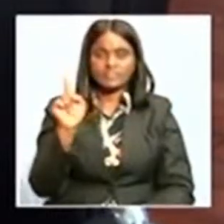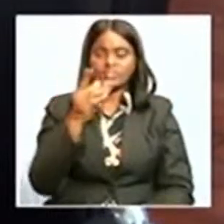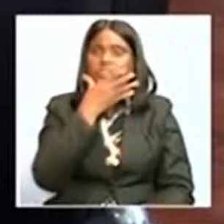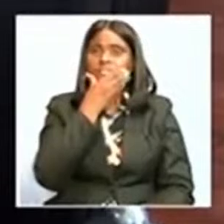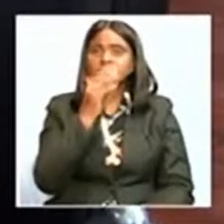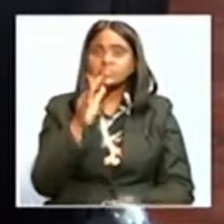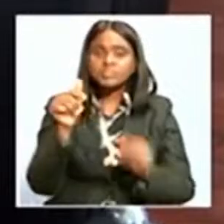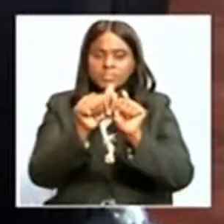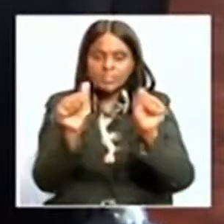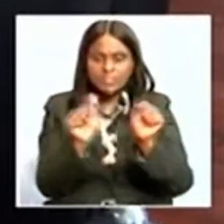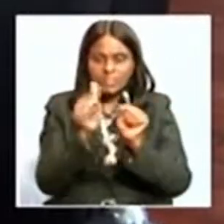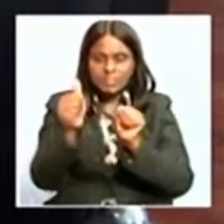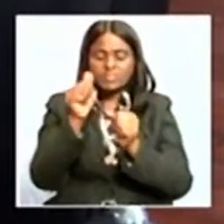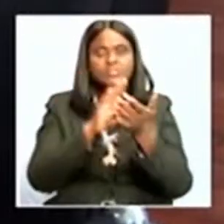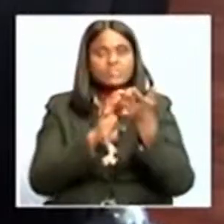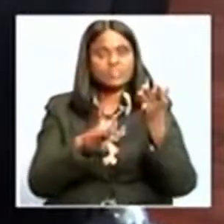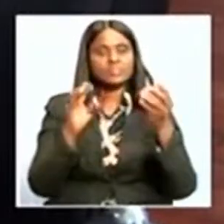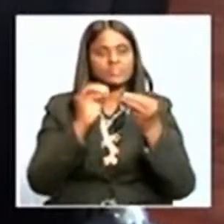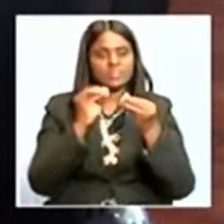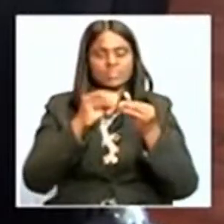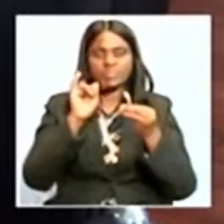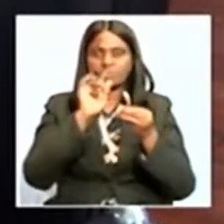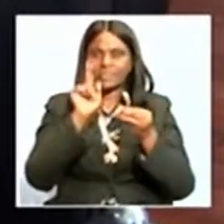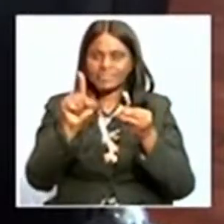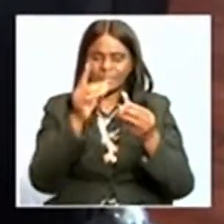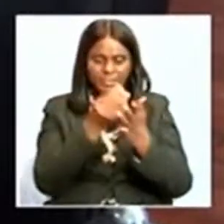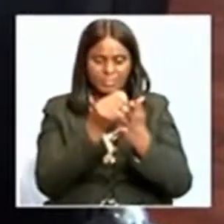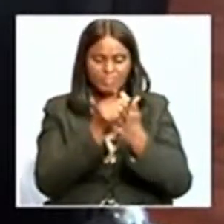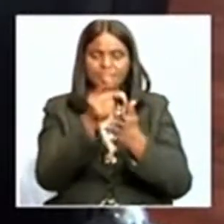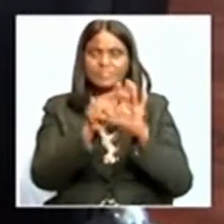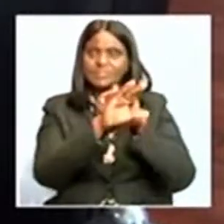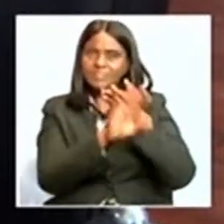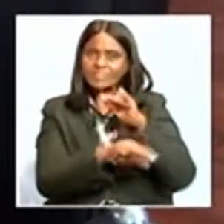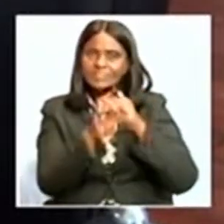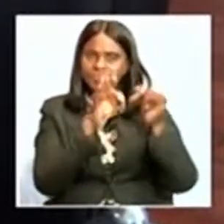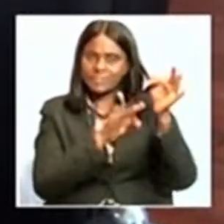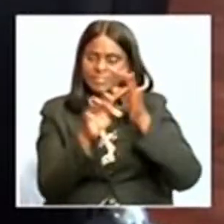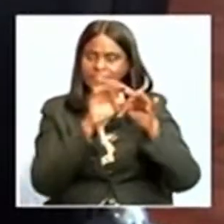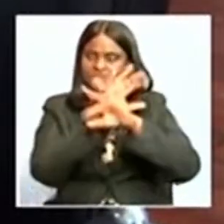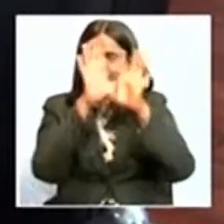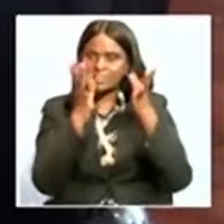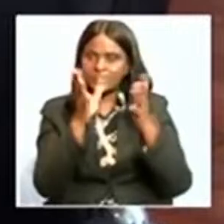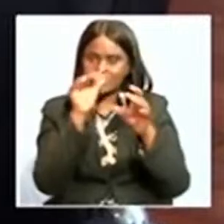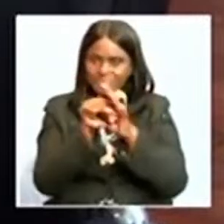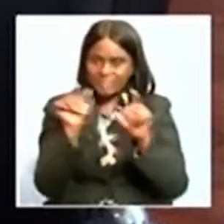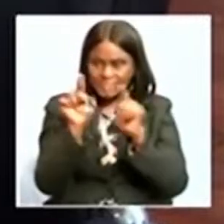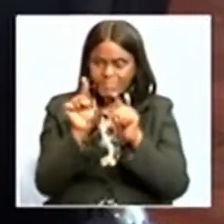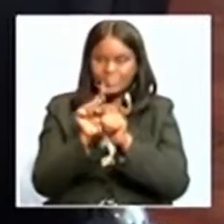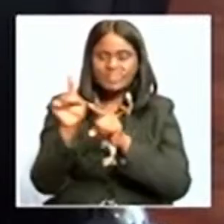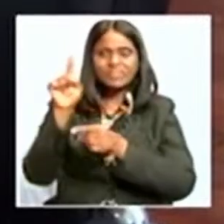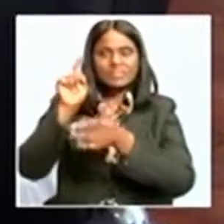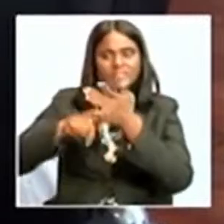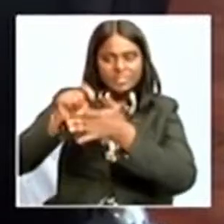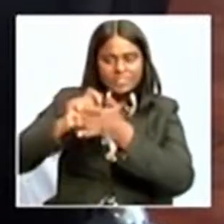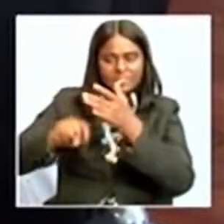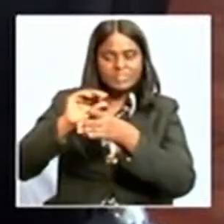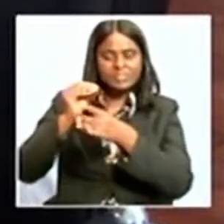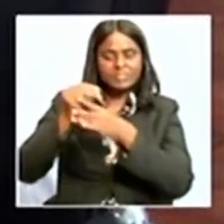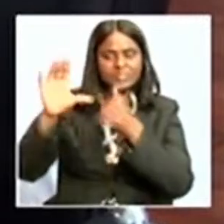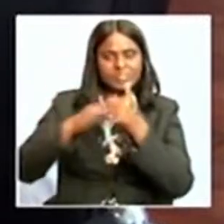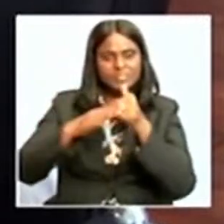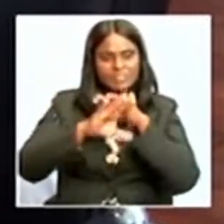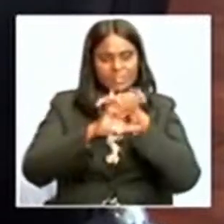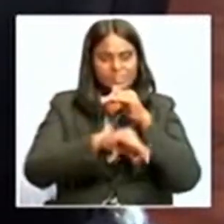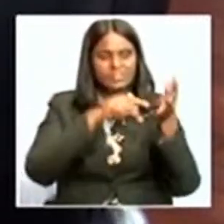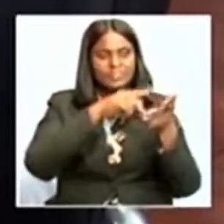General reasonably believes that the income is understated on that tax or return that is underpaid